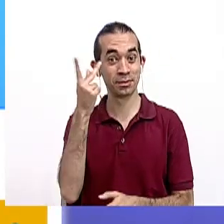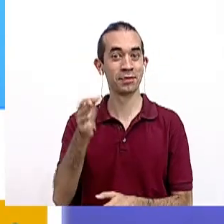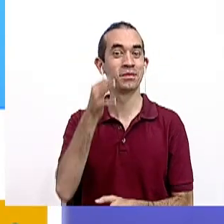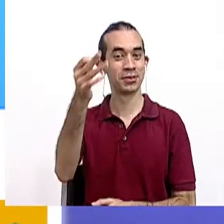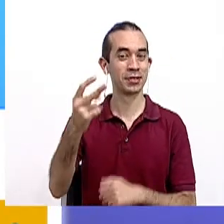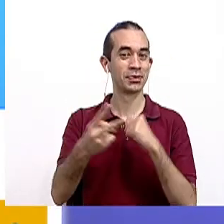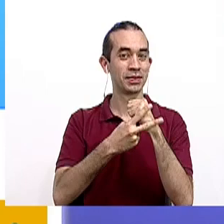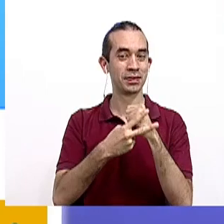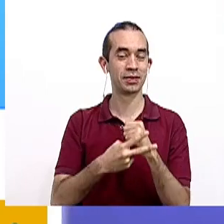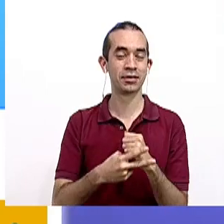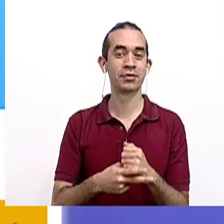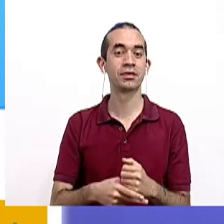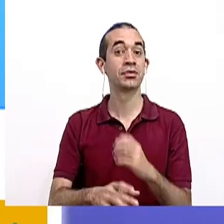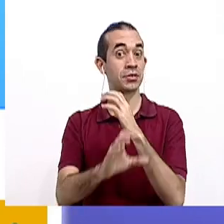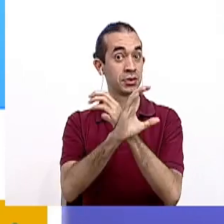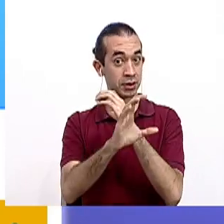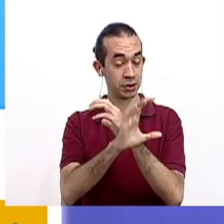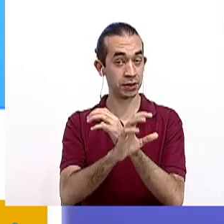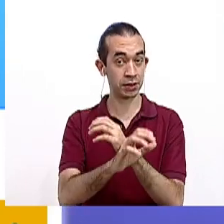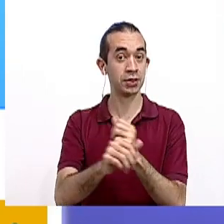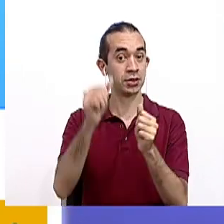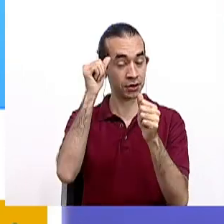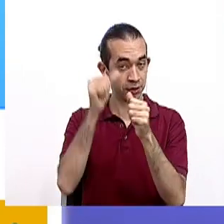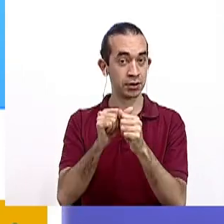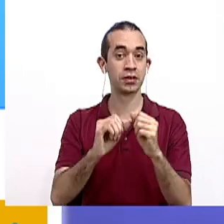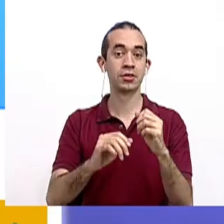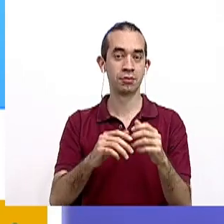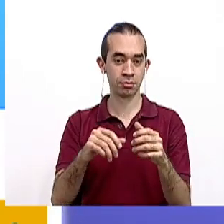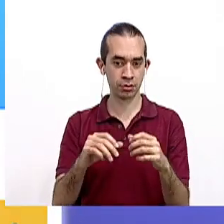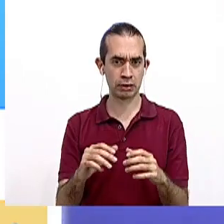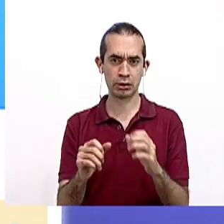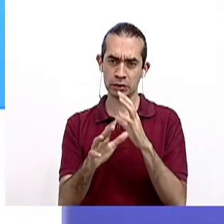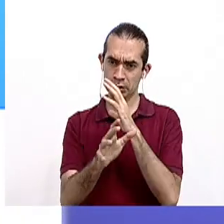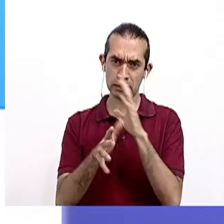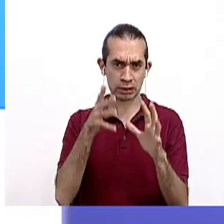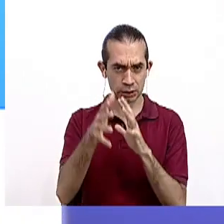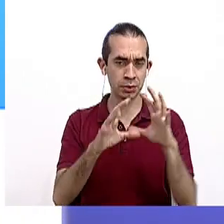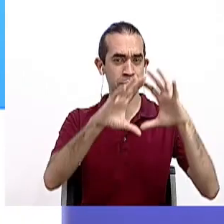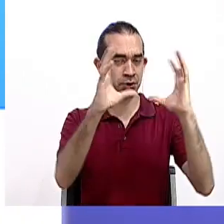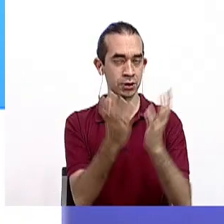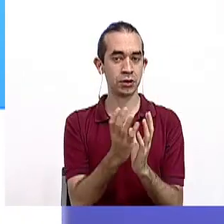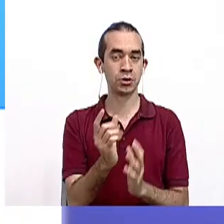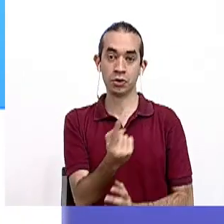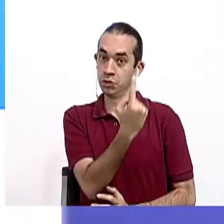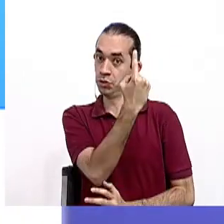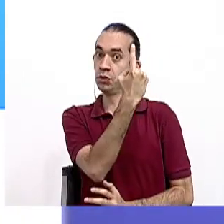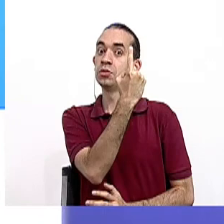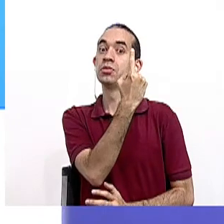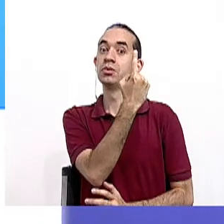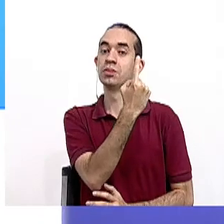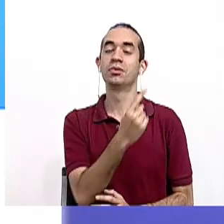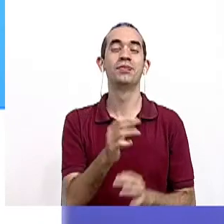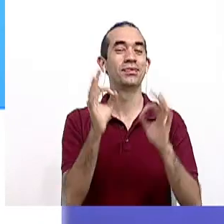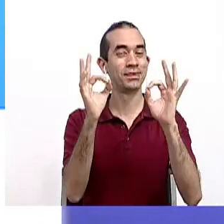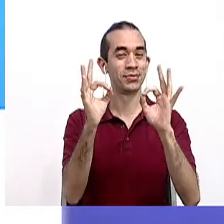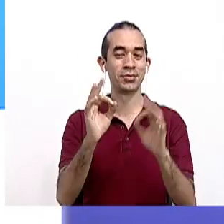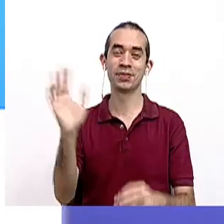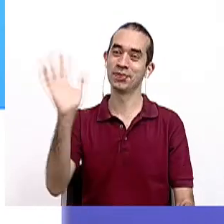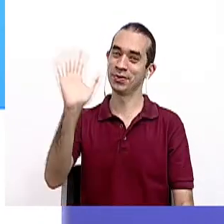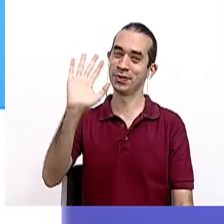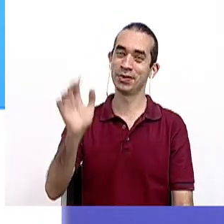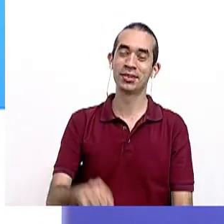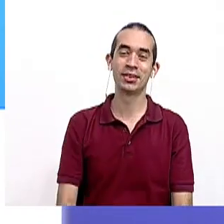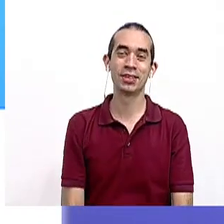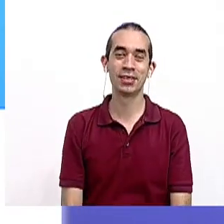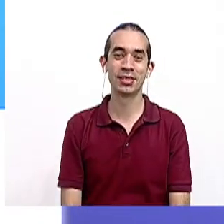time. Stay safe, and remember, take care of the world, because we only get one. All right? Bye-bye.